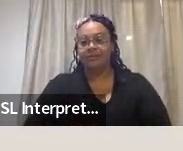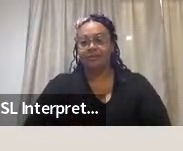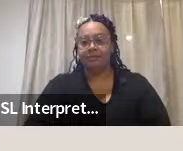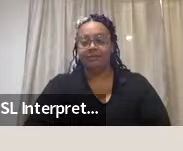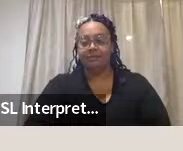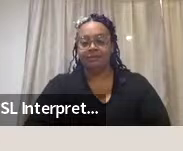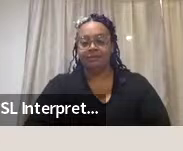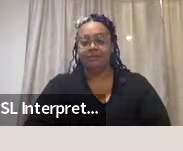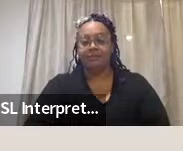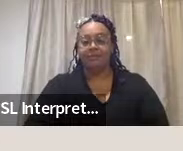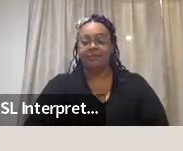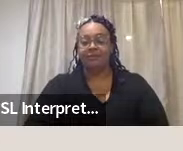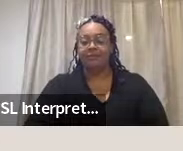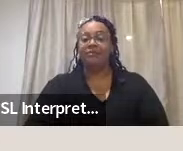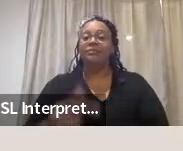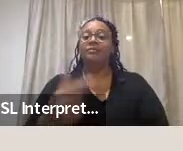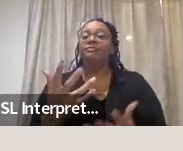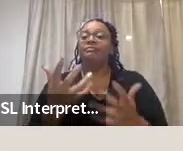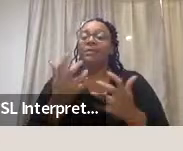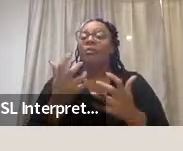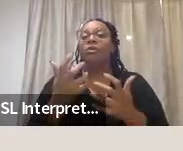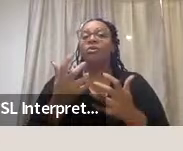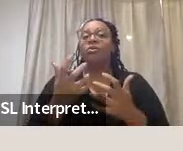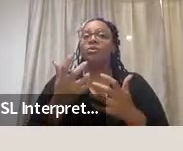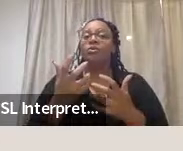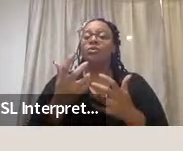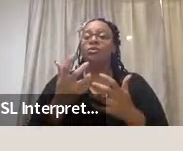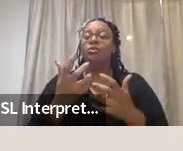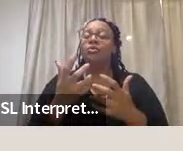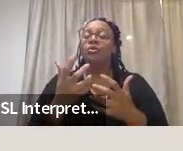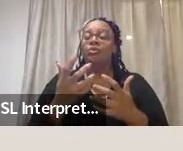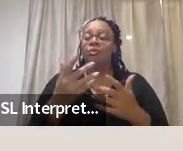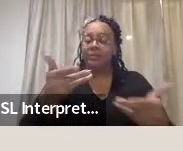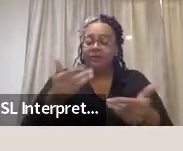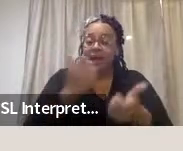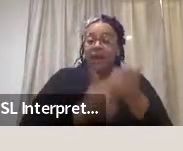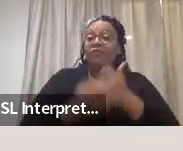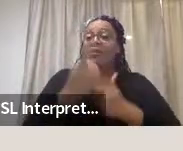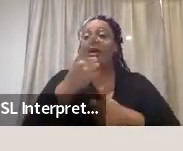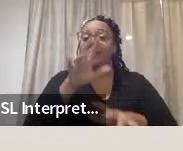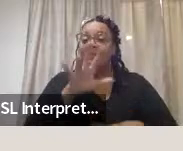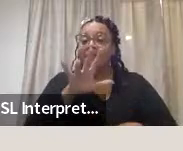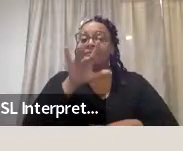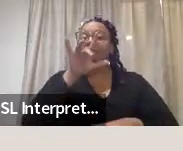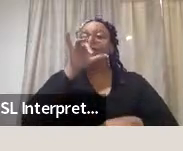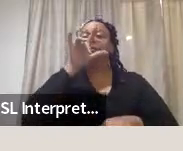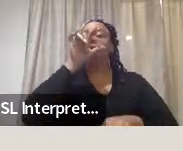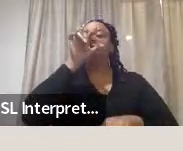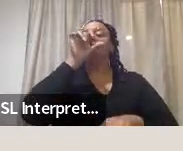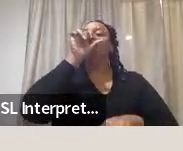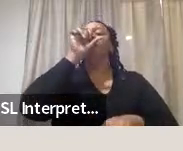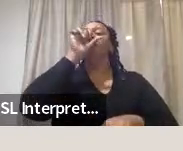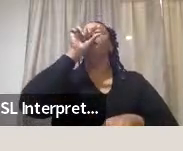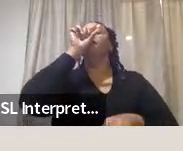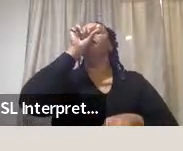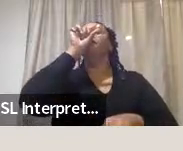I want to just take this moment to invite everyone to take a deep breath in together in through your nose,